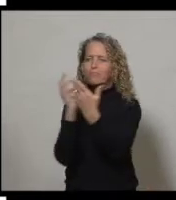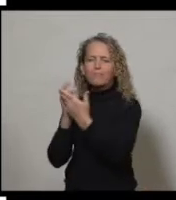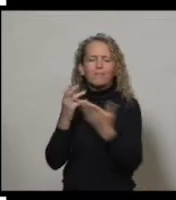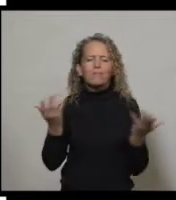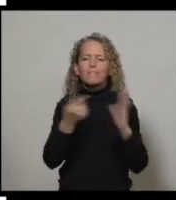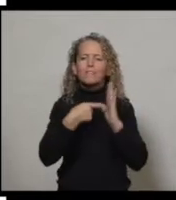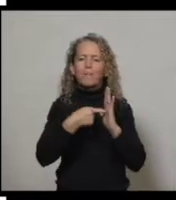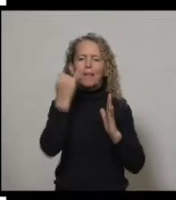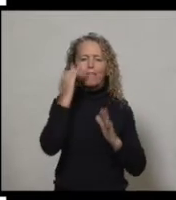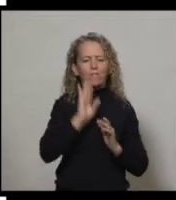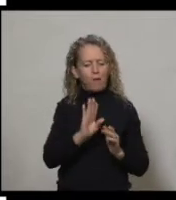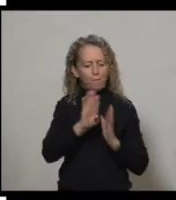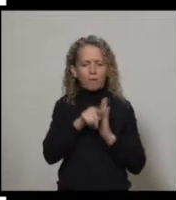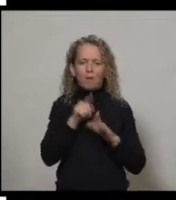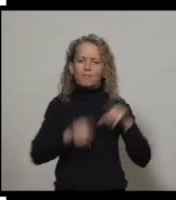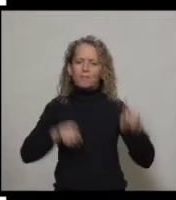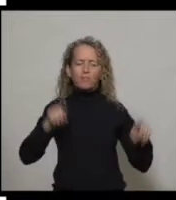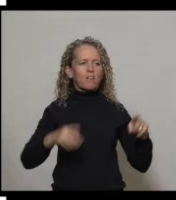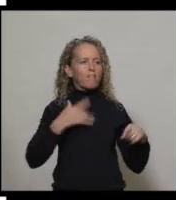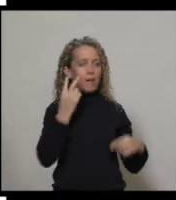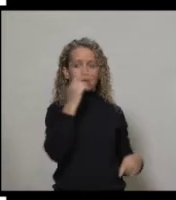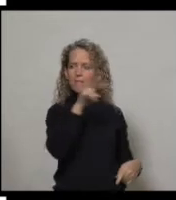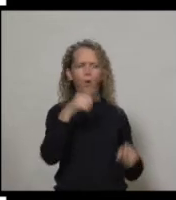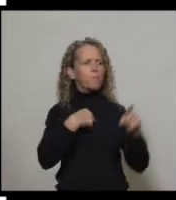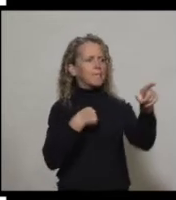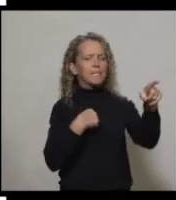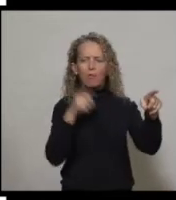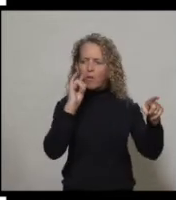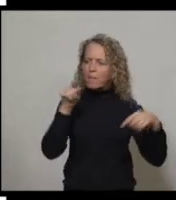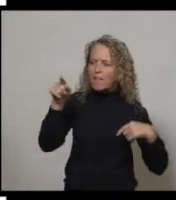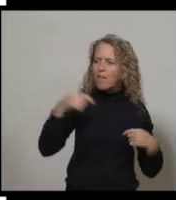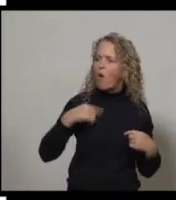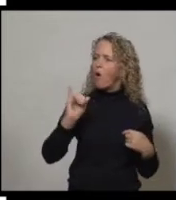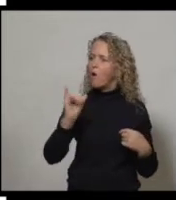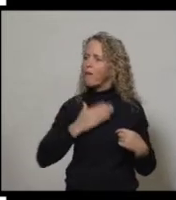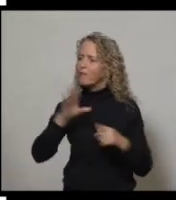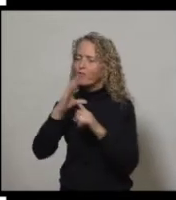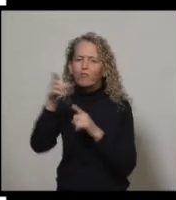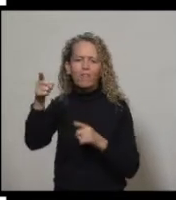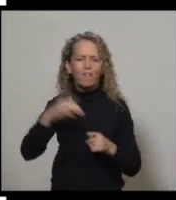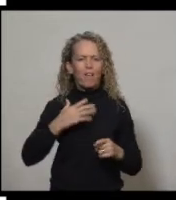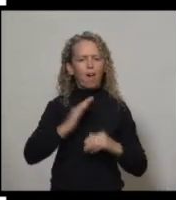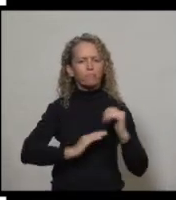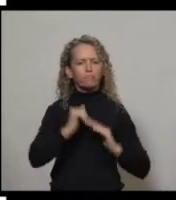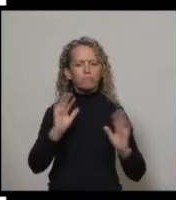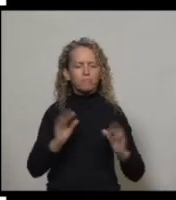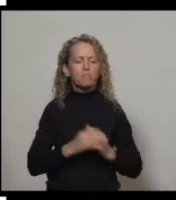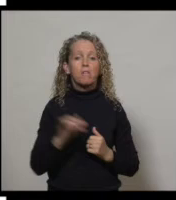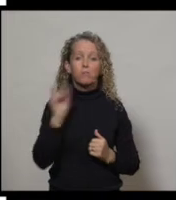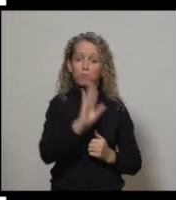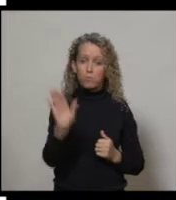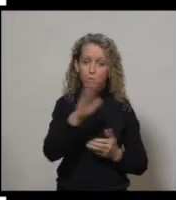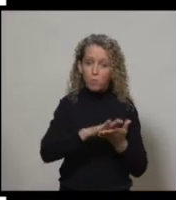in the school? Are there ways that we can make it more welcoming? Do we have calming, corners in our areas